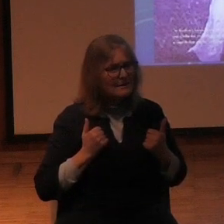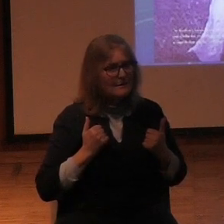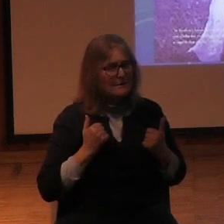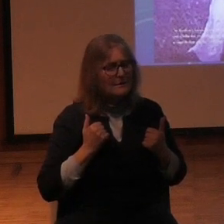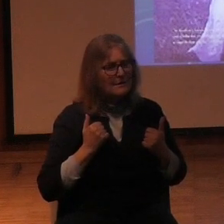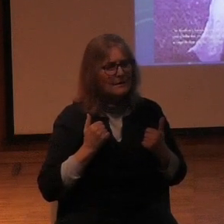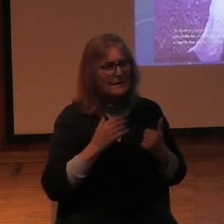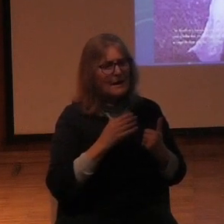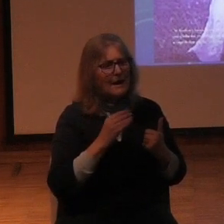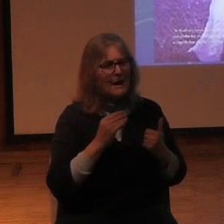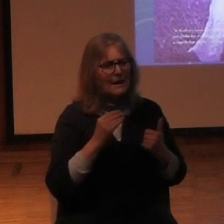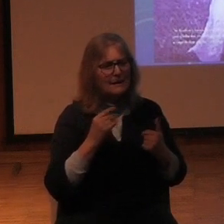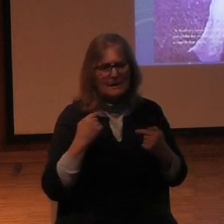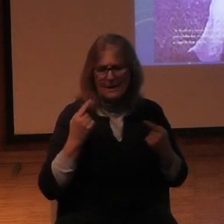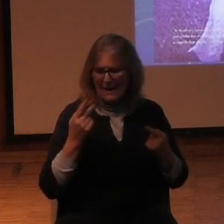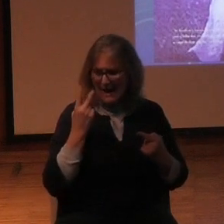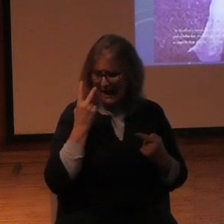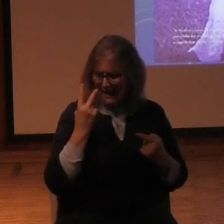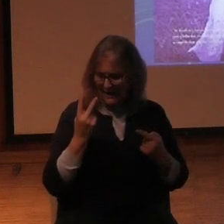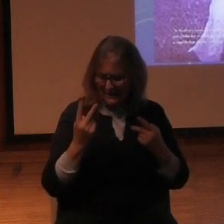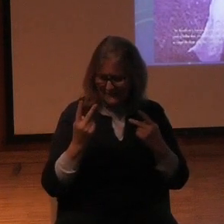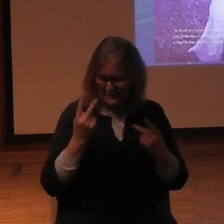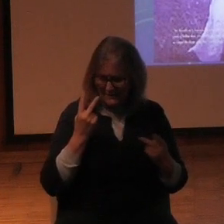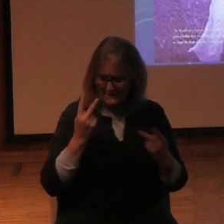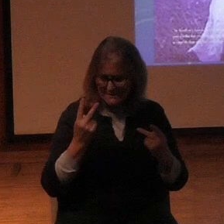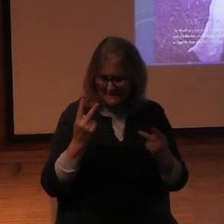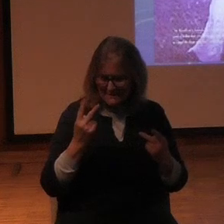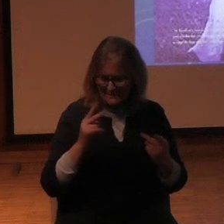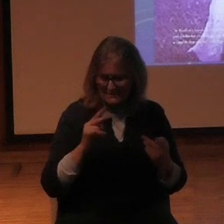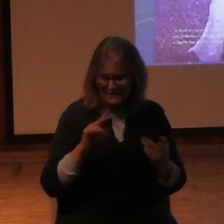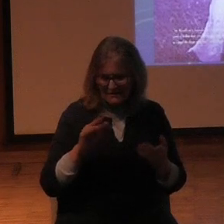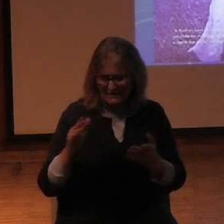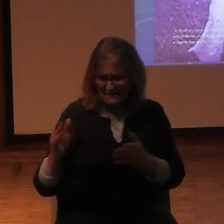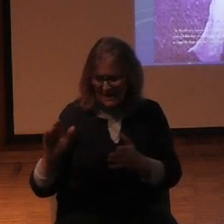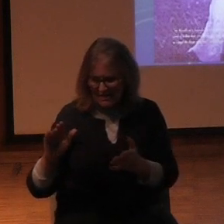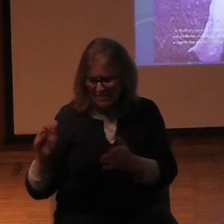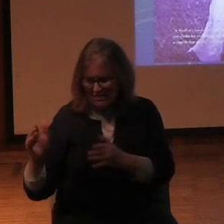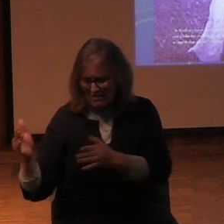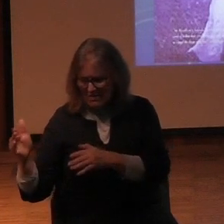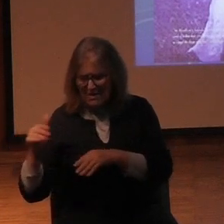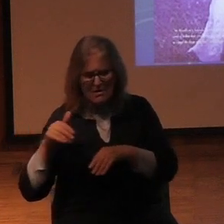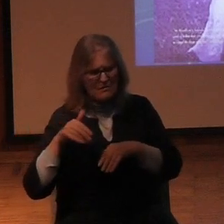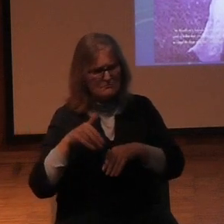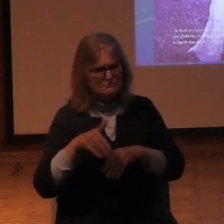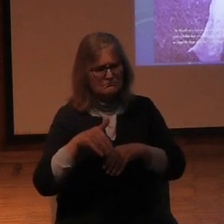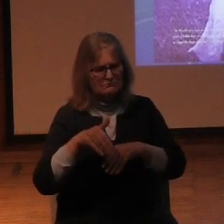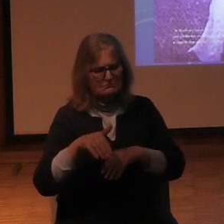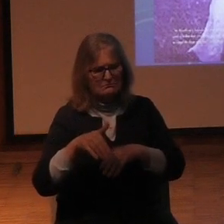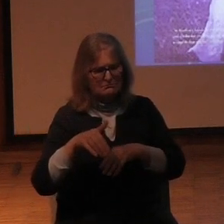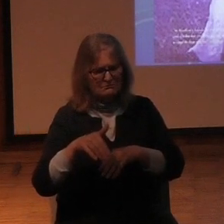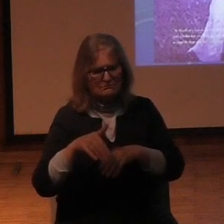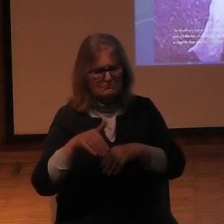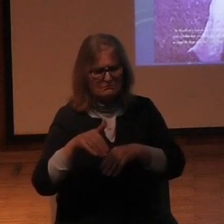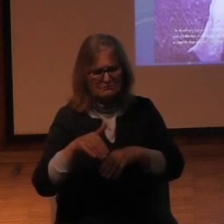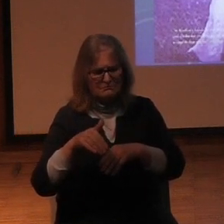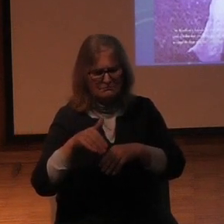And I have seen the death parade march through the torso of the